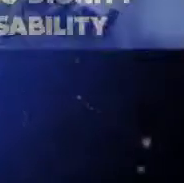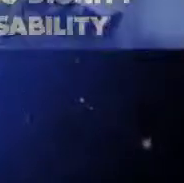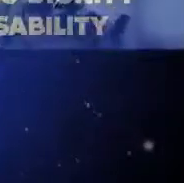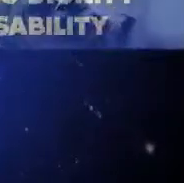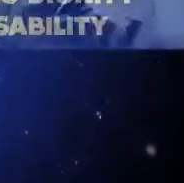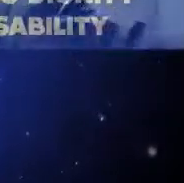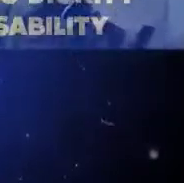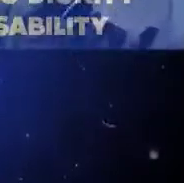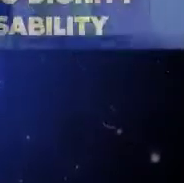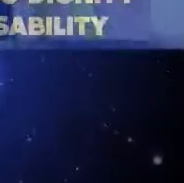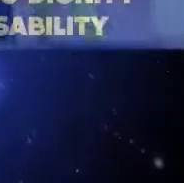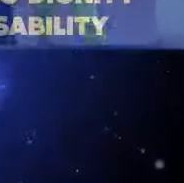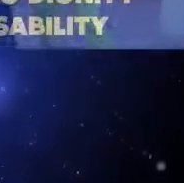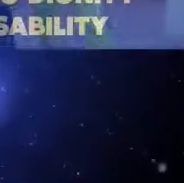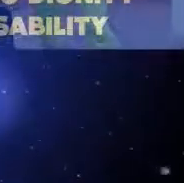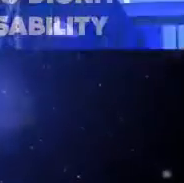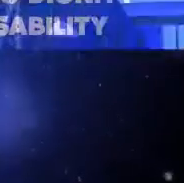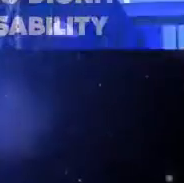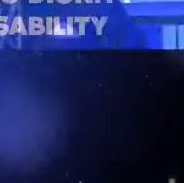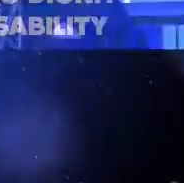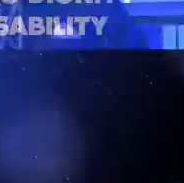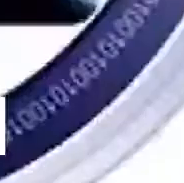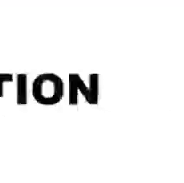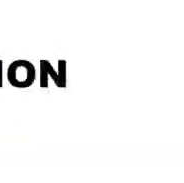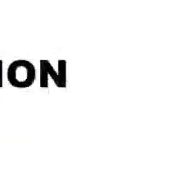goodness, oh God.